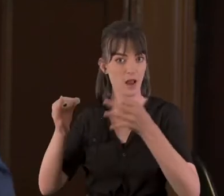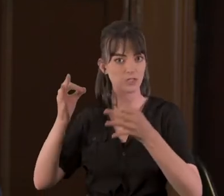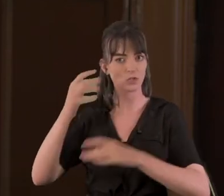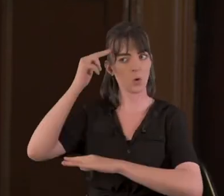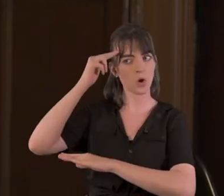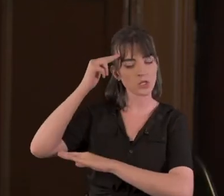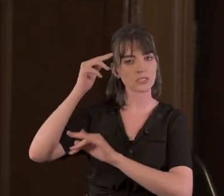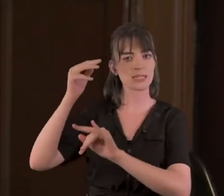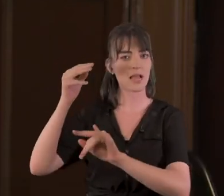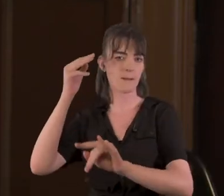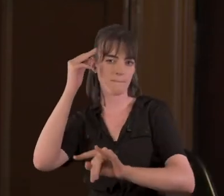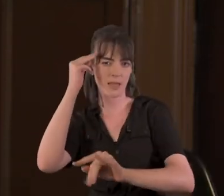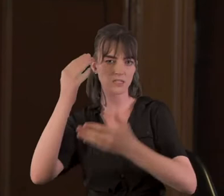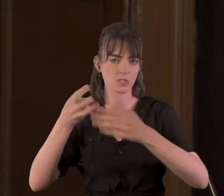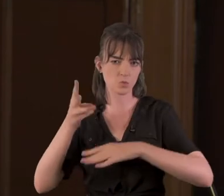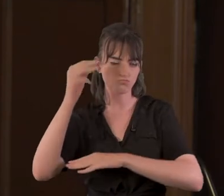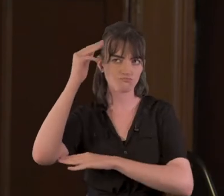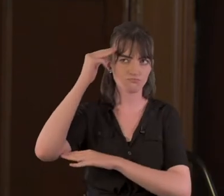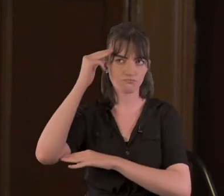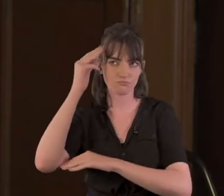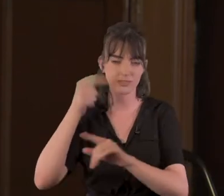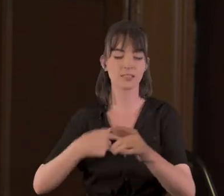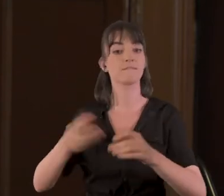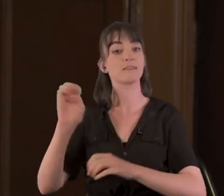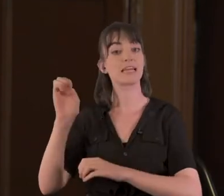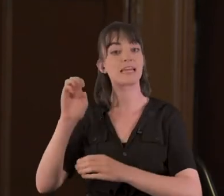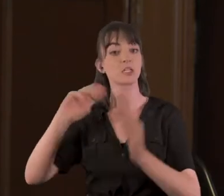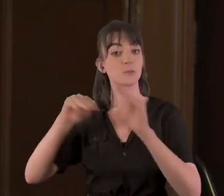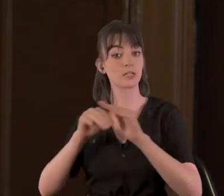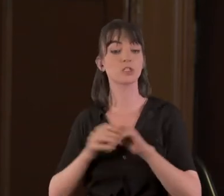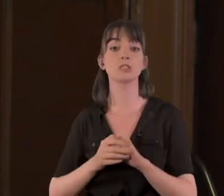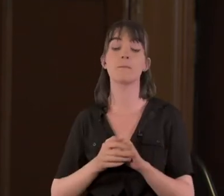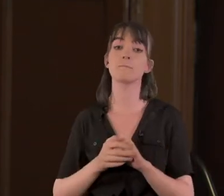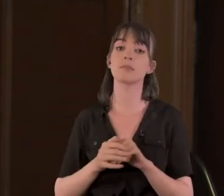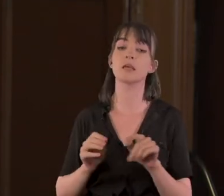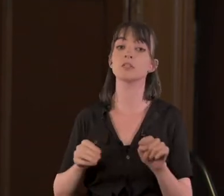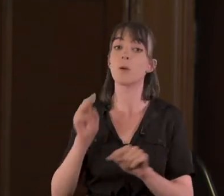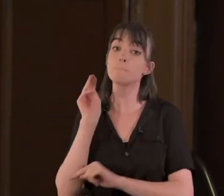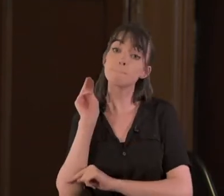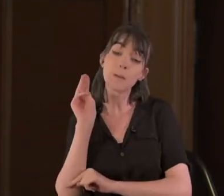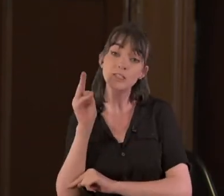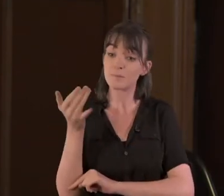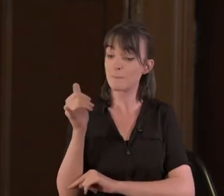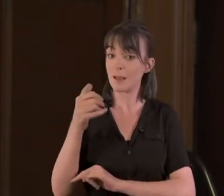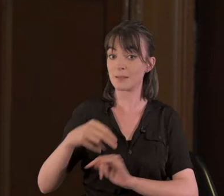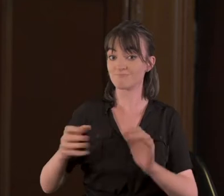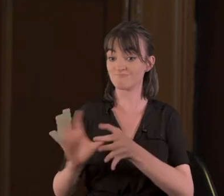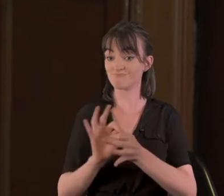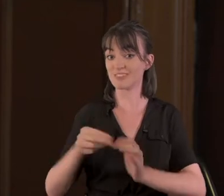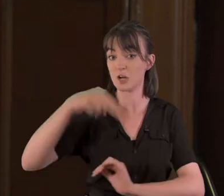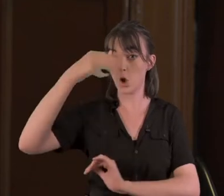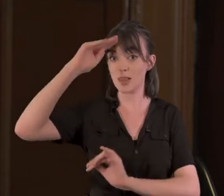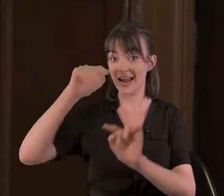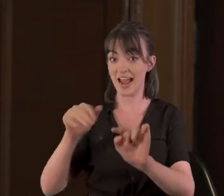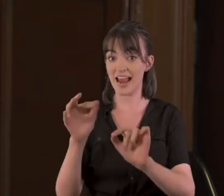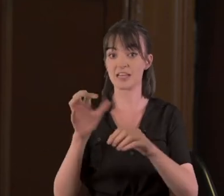British ministers, possibly advantageously might have been on the Northern Ireland Committee of that cabinet